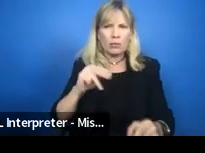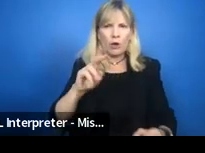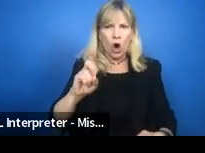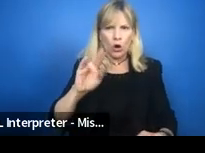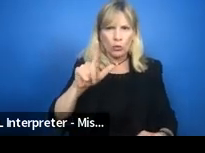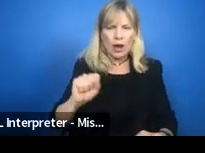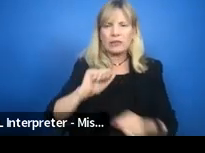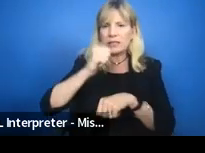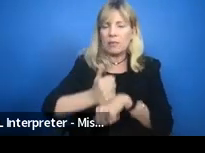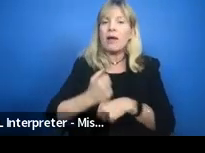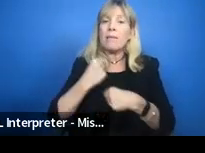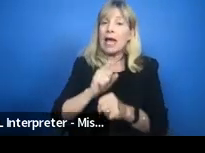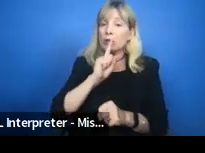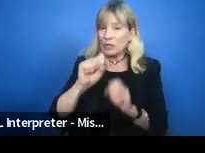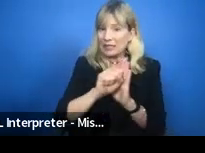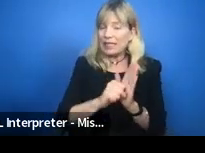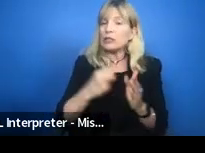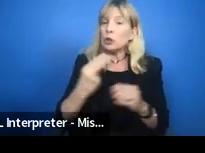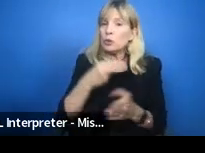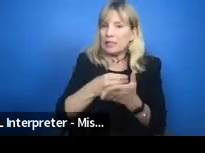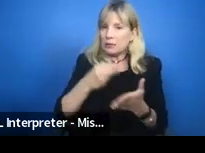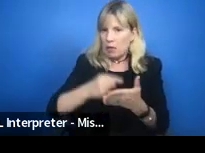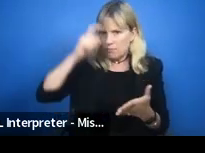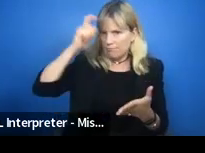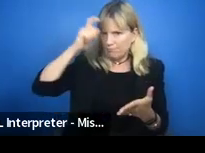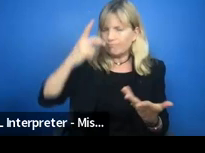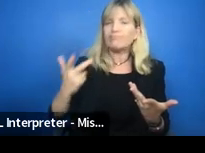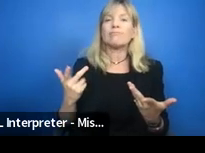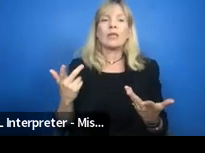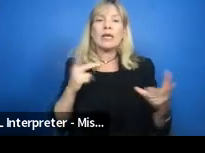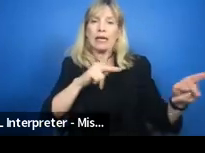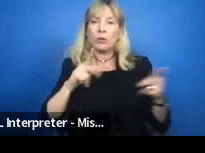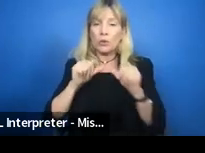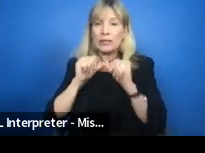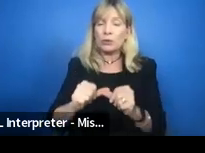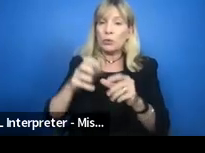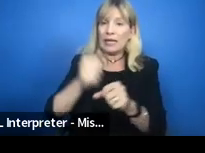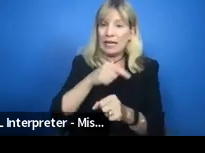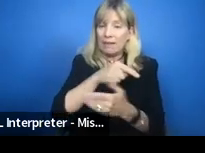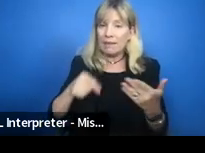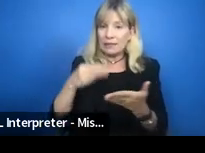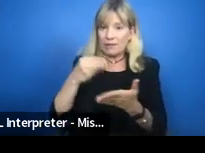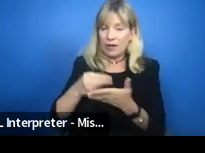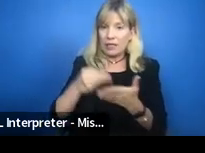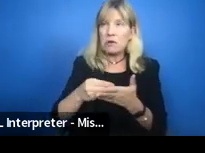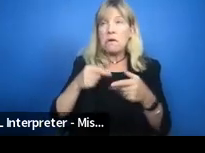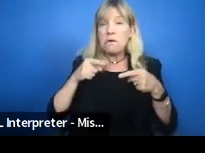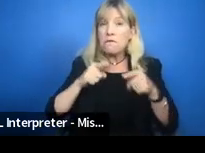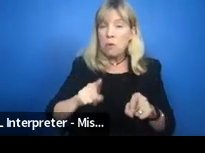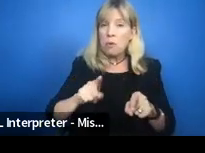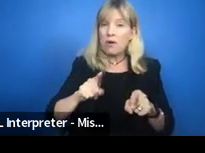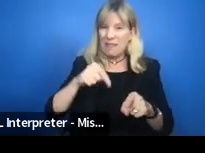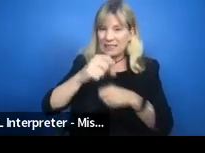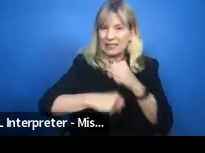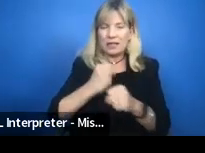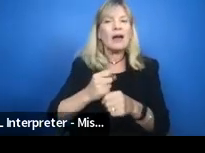states use this funding well. So in order to continue receiving this funding over the course of this year,